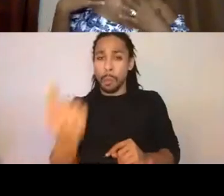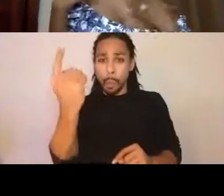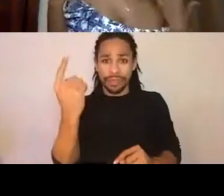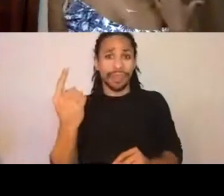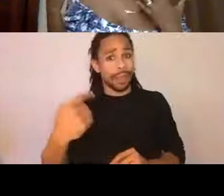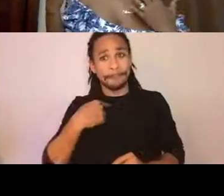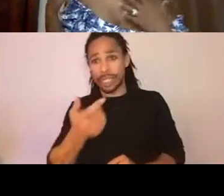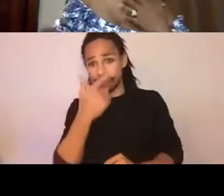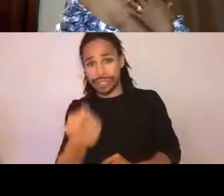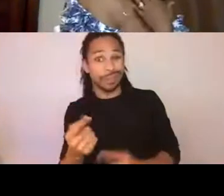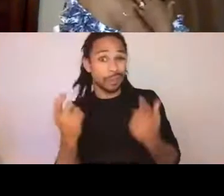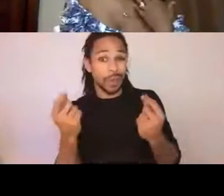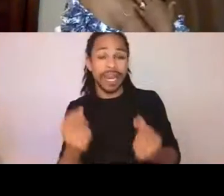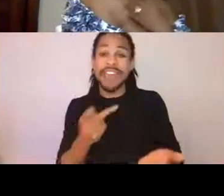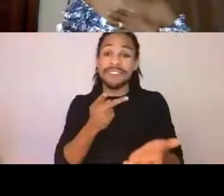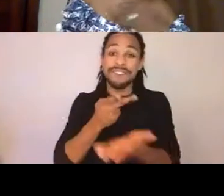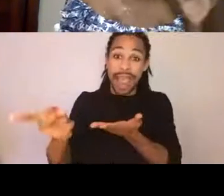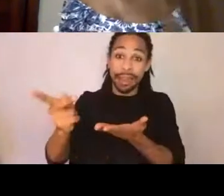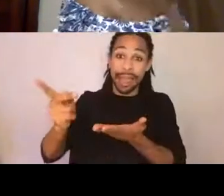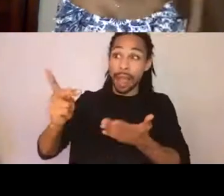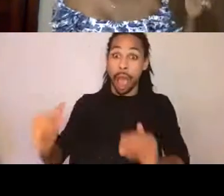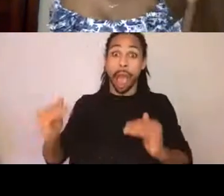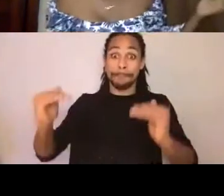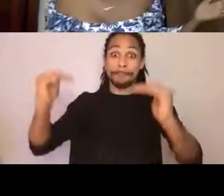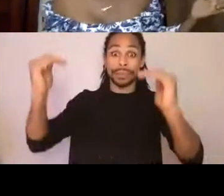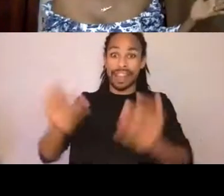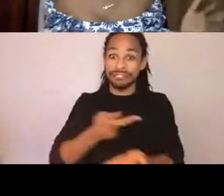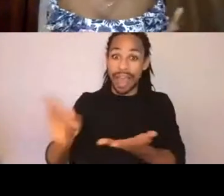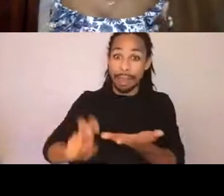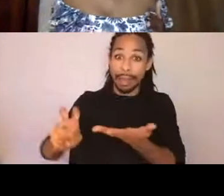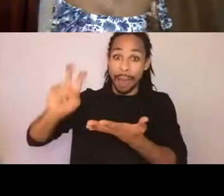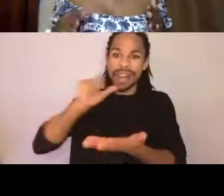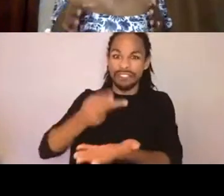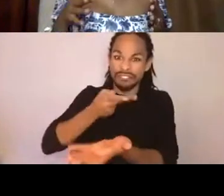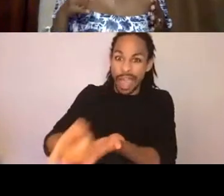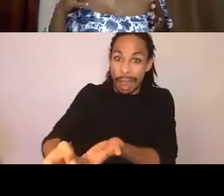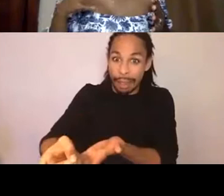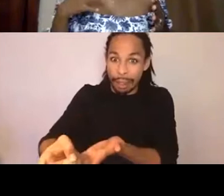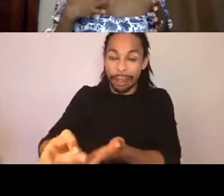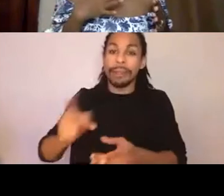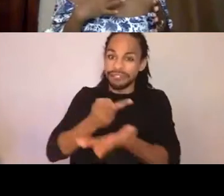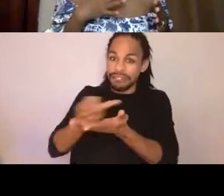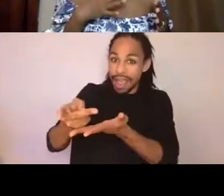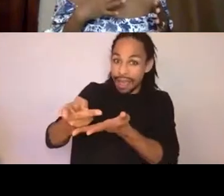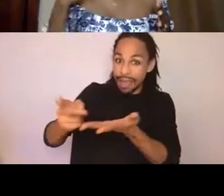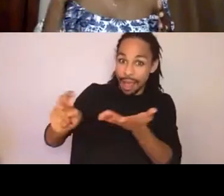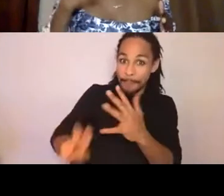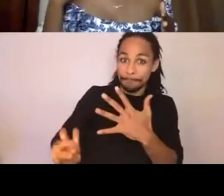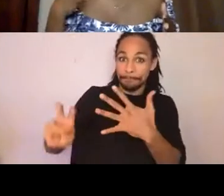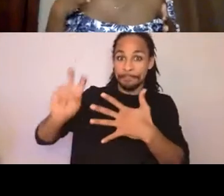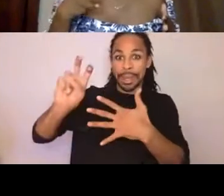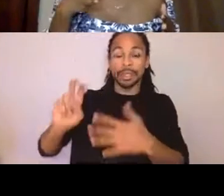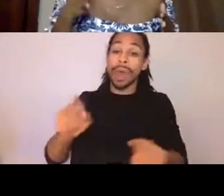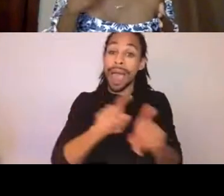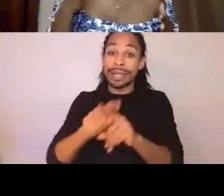is failing up. I think that as people of color, we are